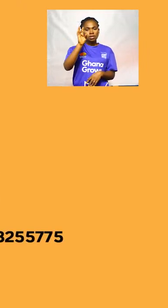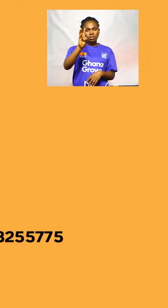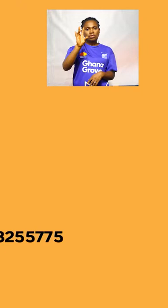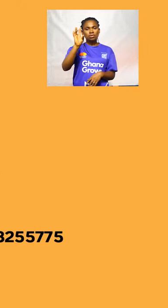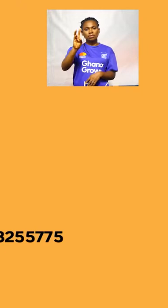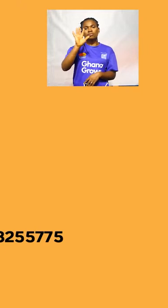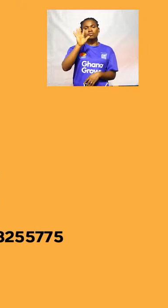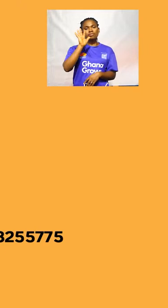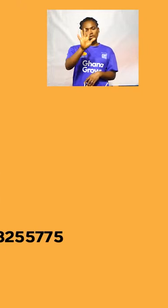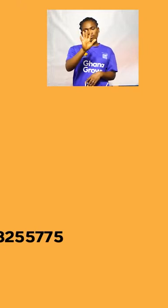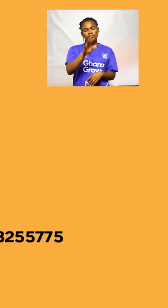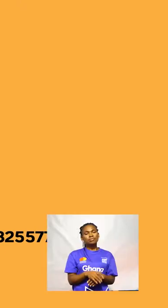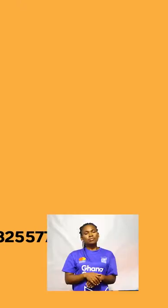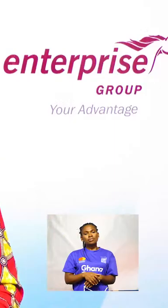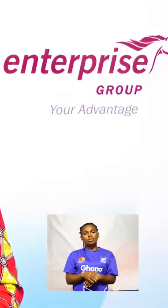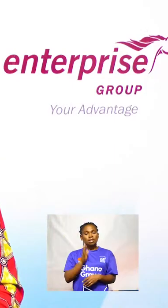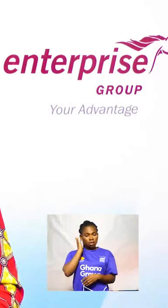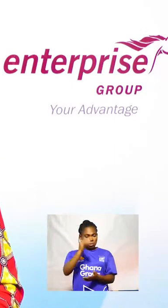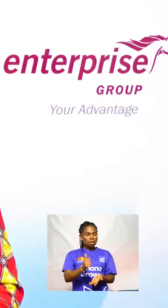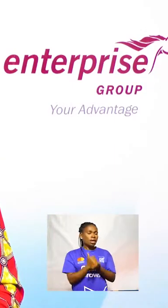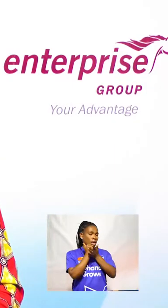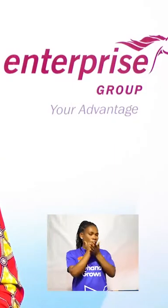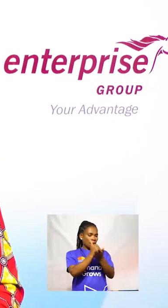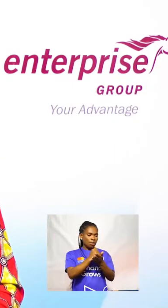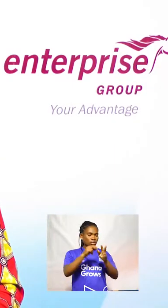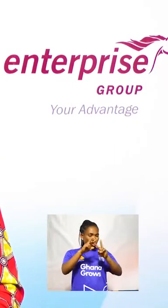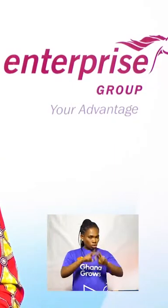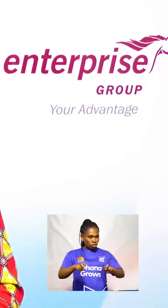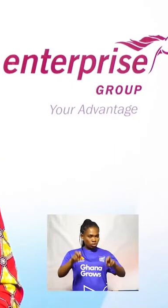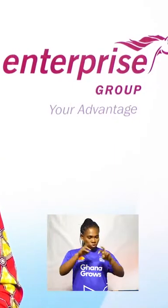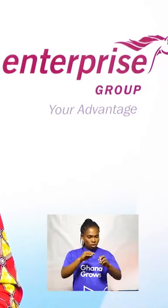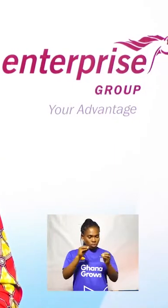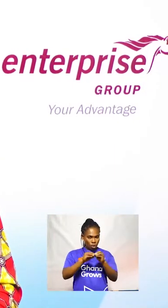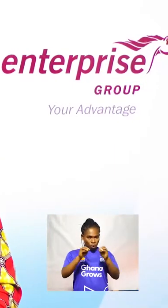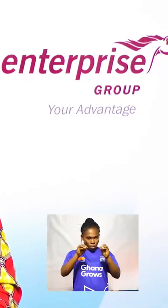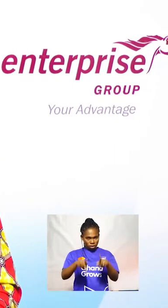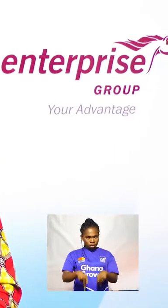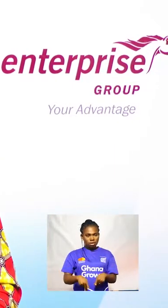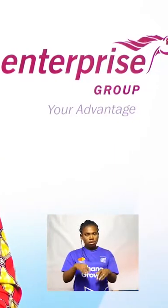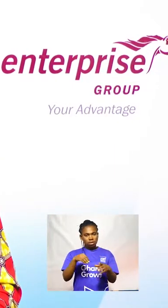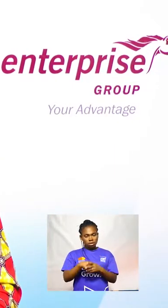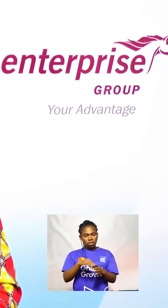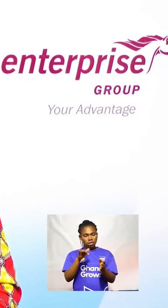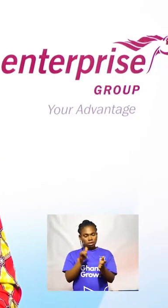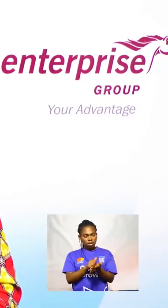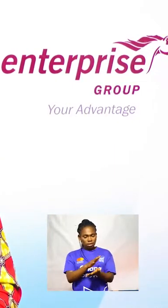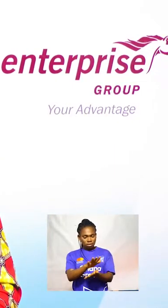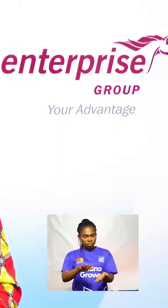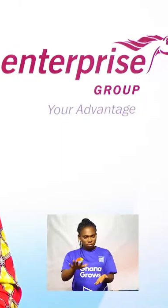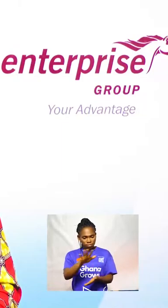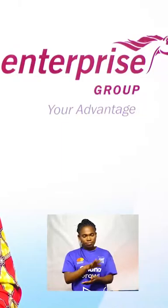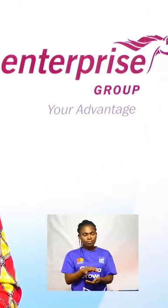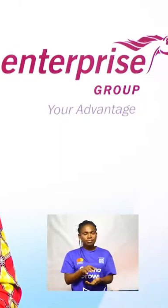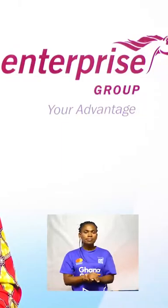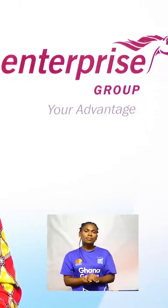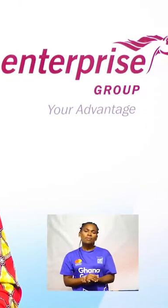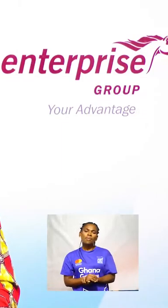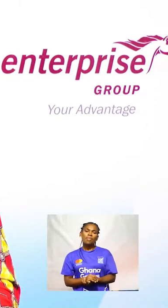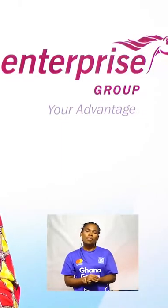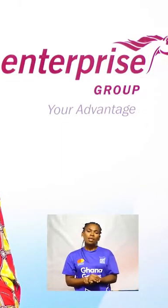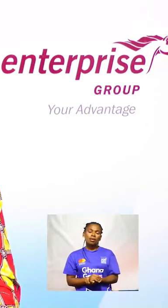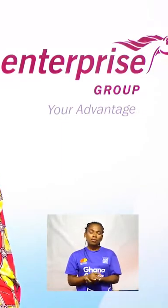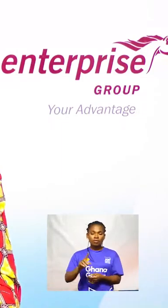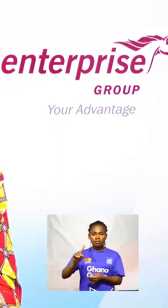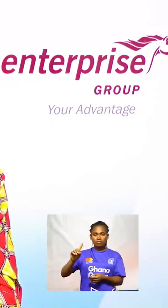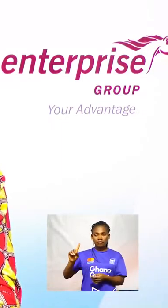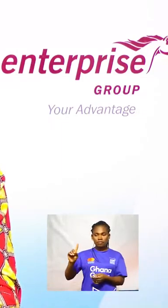030-8255-775, and you'll be helped to explore opportunities in those spaces. Pastor Mawuli Tsikata did his first degree